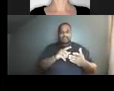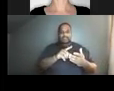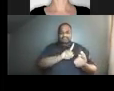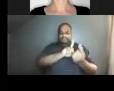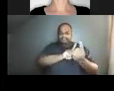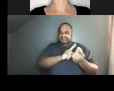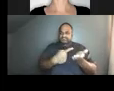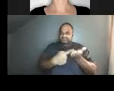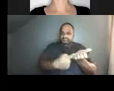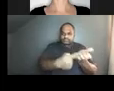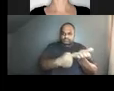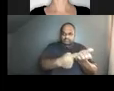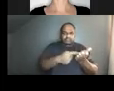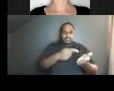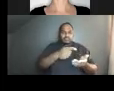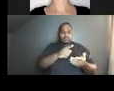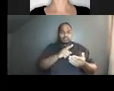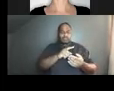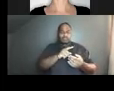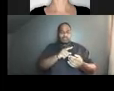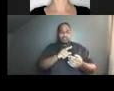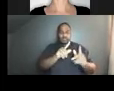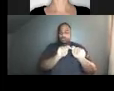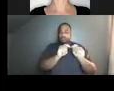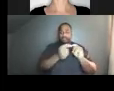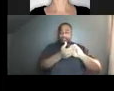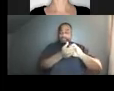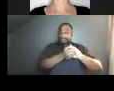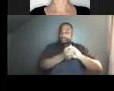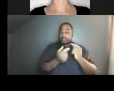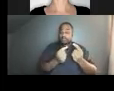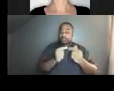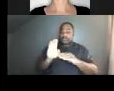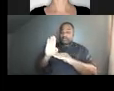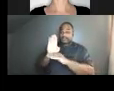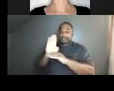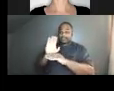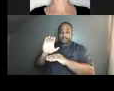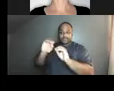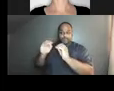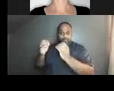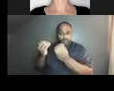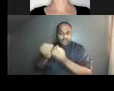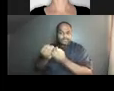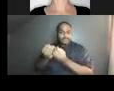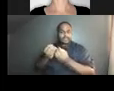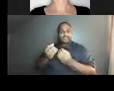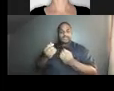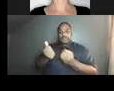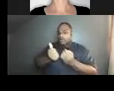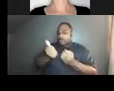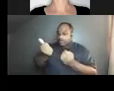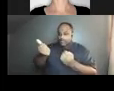consulting team, which provides business organizations and actually whoever likes